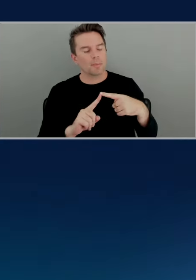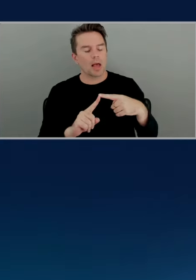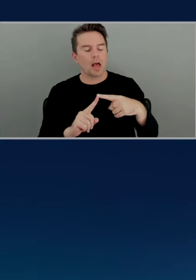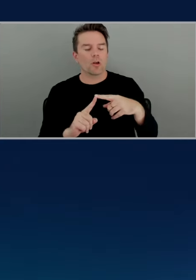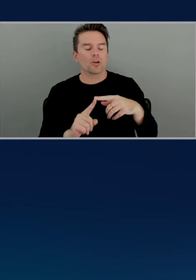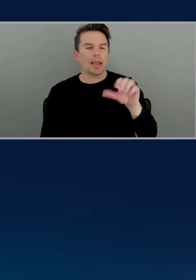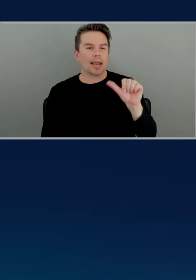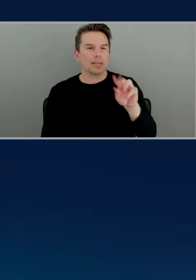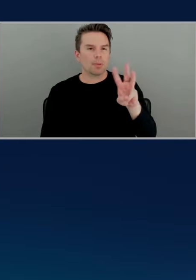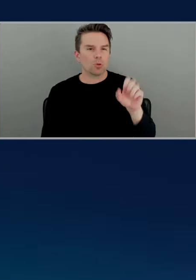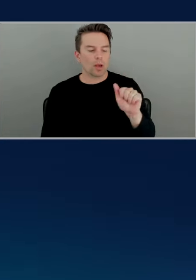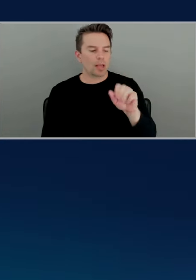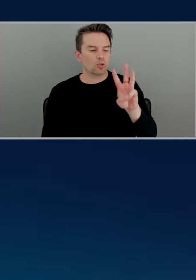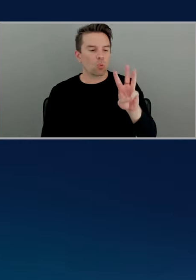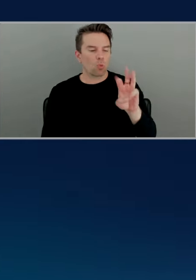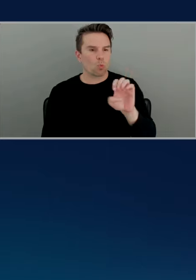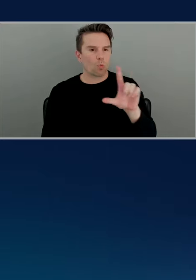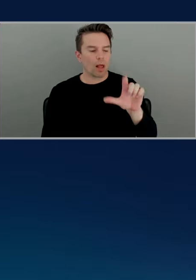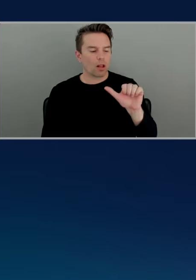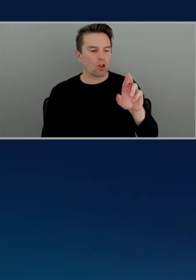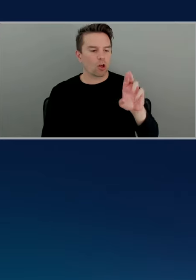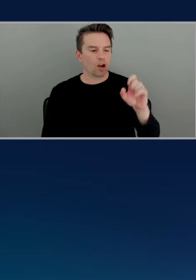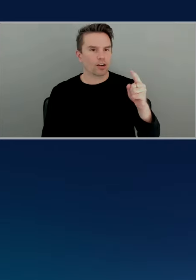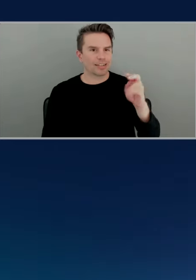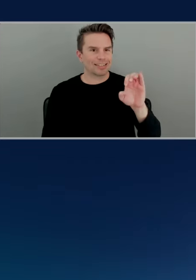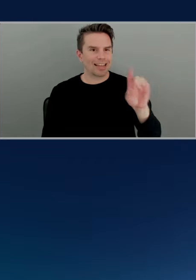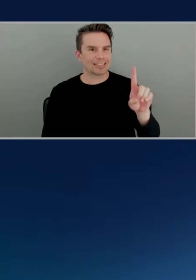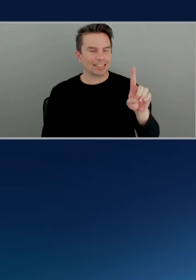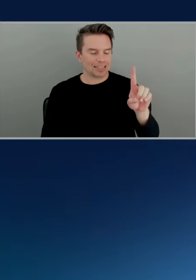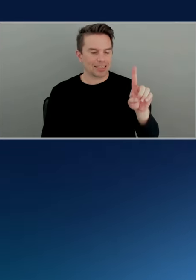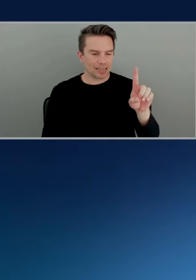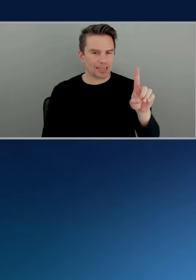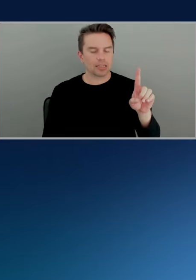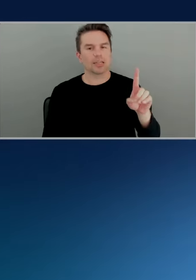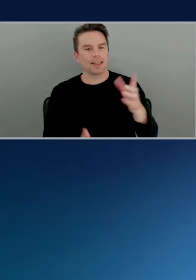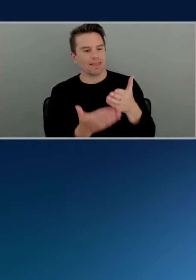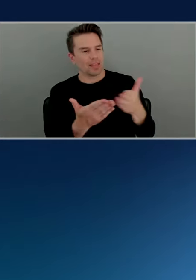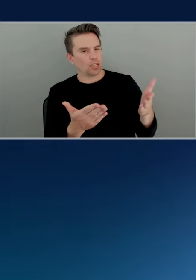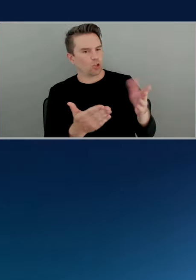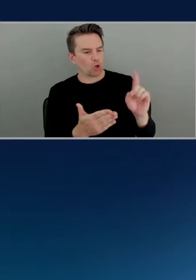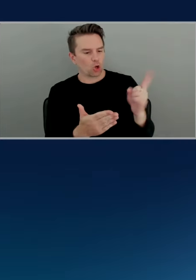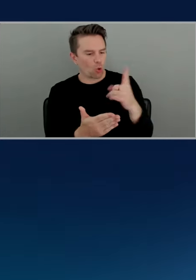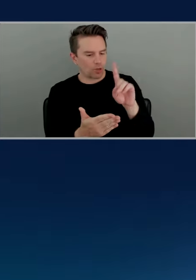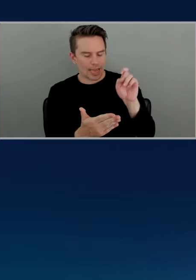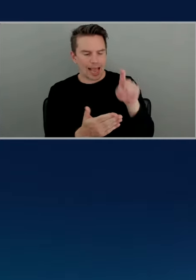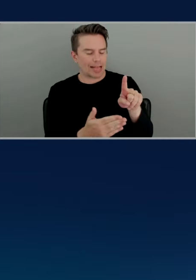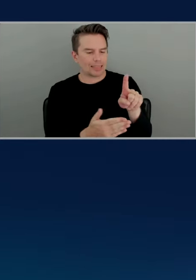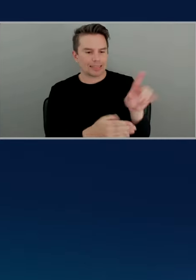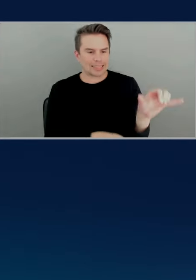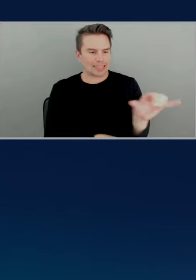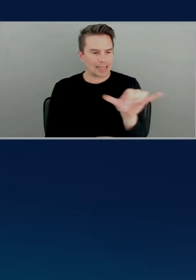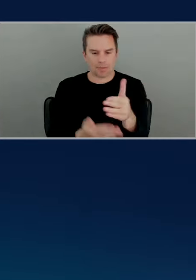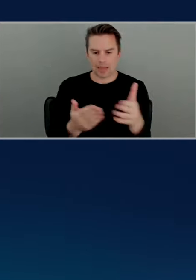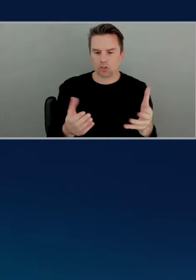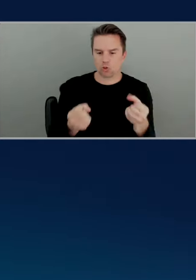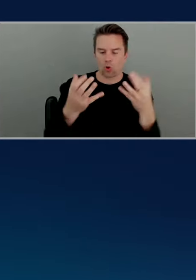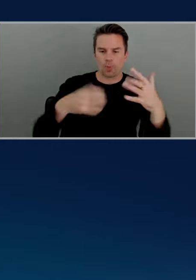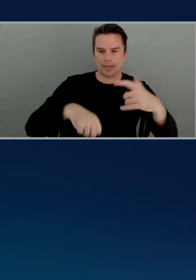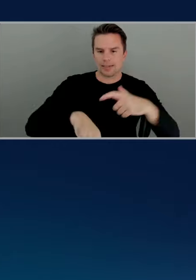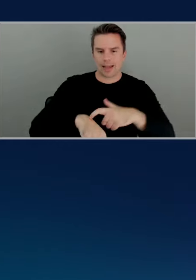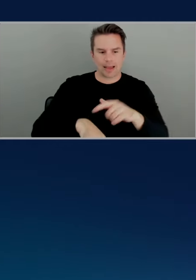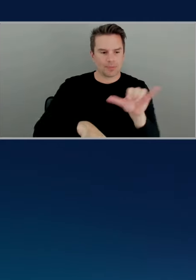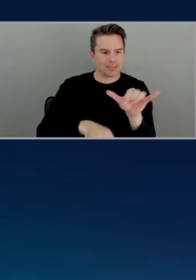okay, we could only ask this question really so many times in so many ways. What would you say are use cases you're seeing from customers where it's really pushing the boundaries of